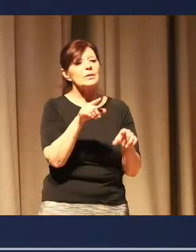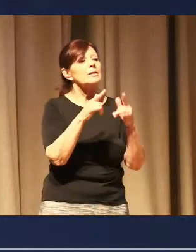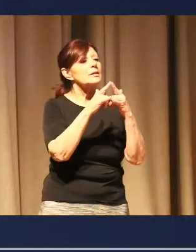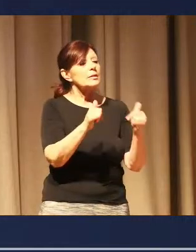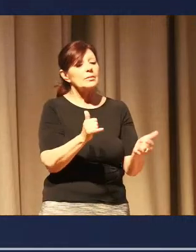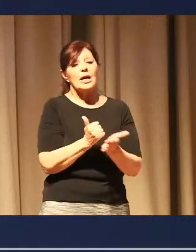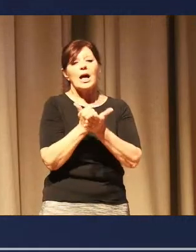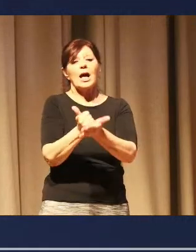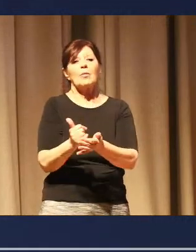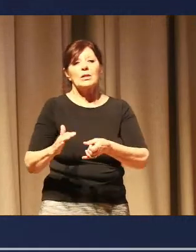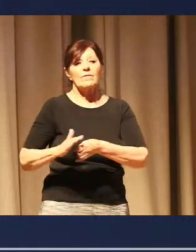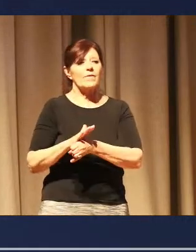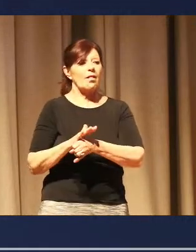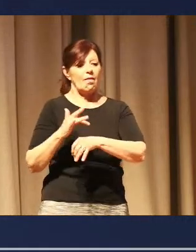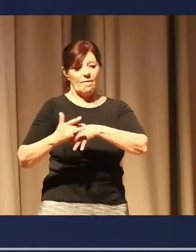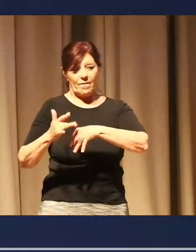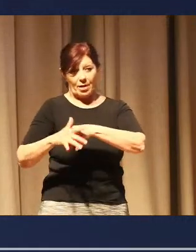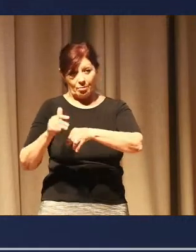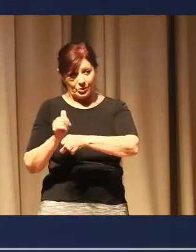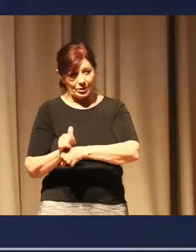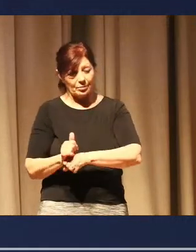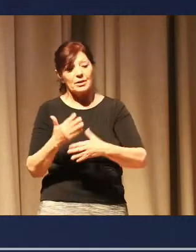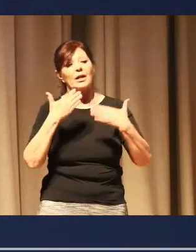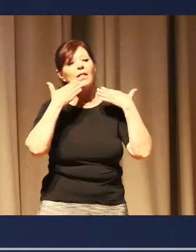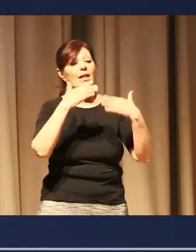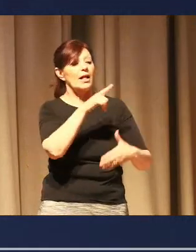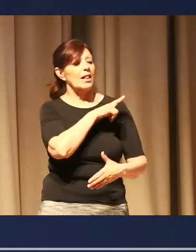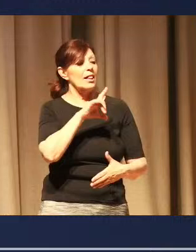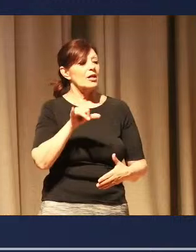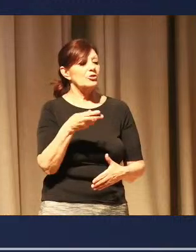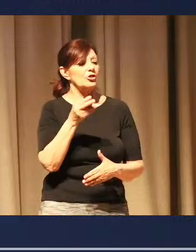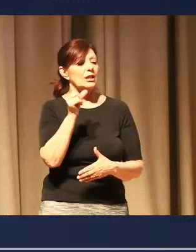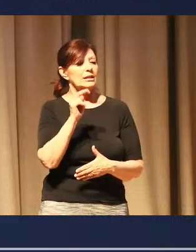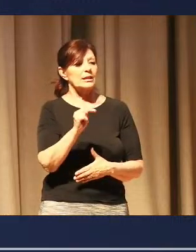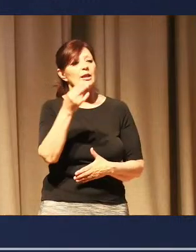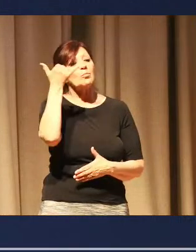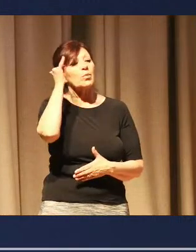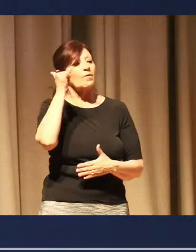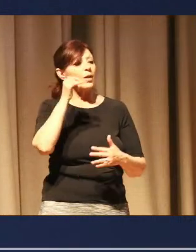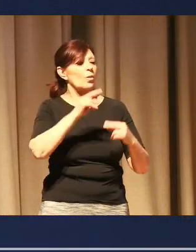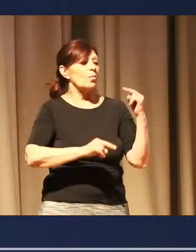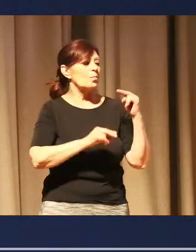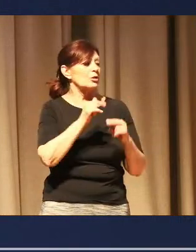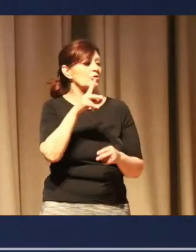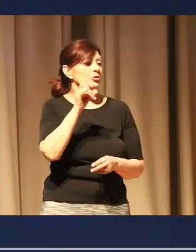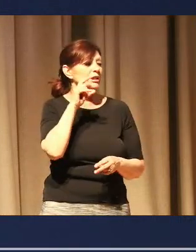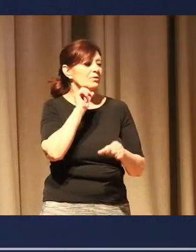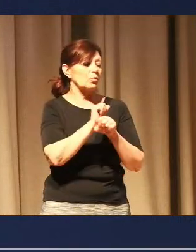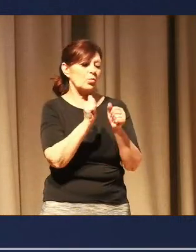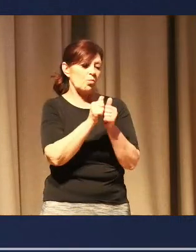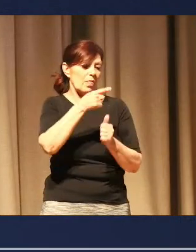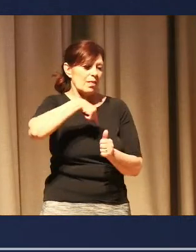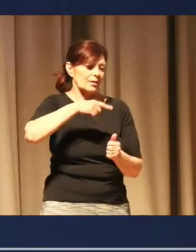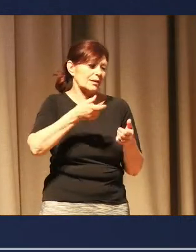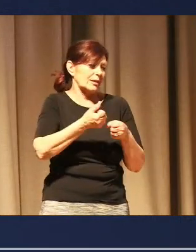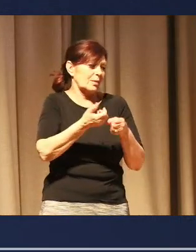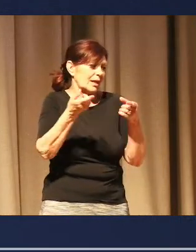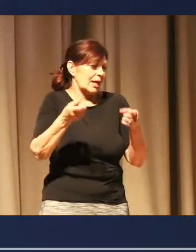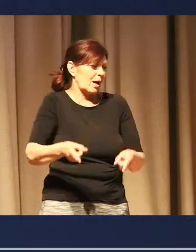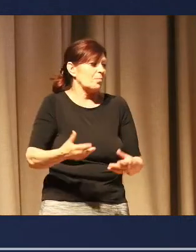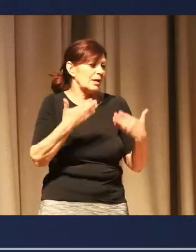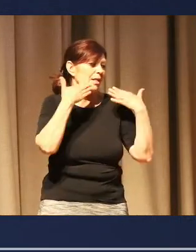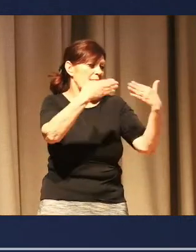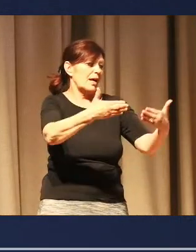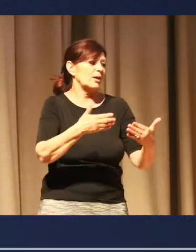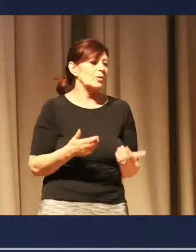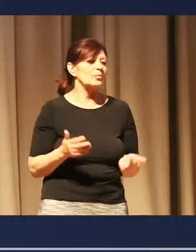fill available construction jobs. And I thank Legislator Johnson and the Buffalo Building Trades for working with us to make it happen. Thank you all.